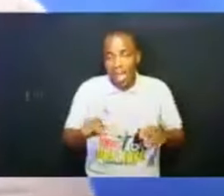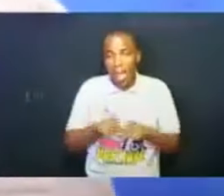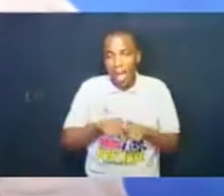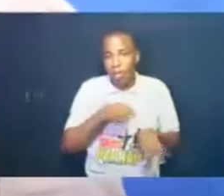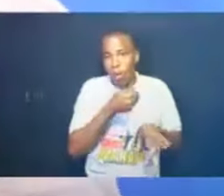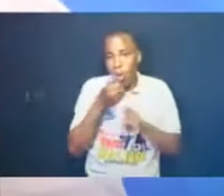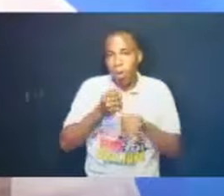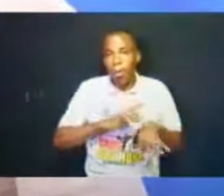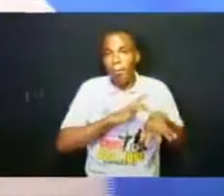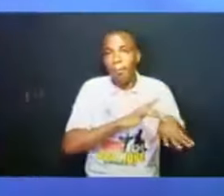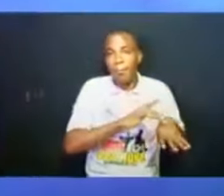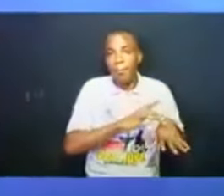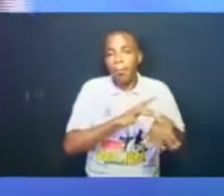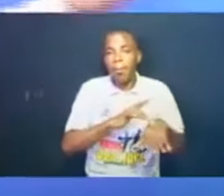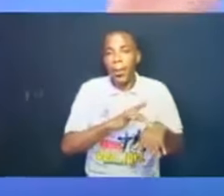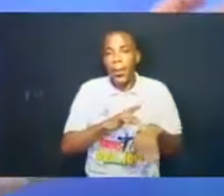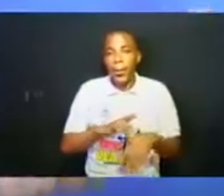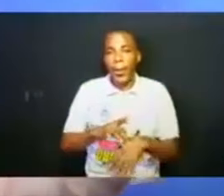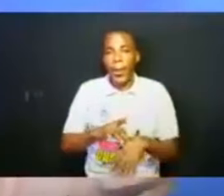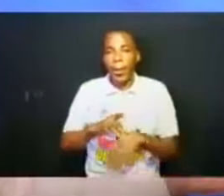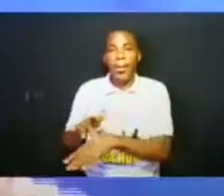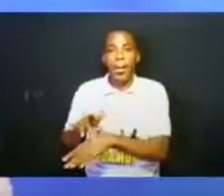around, she spreads it.